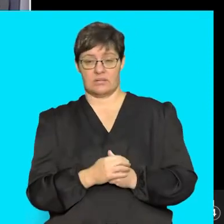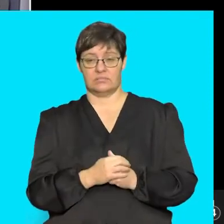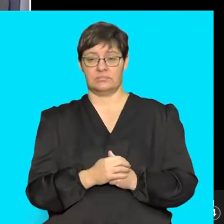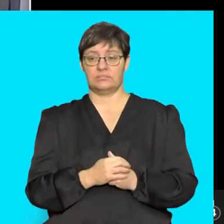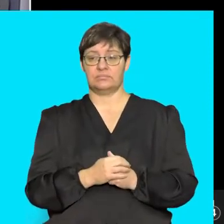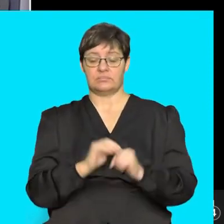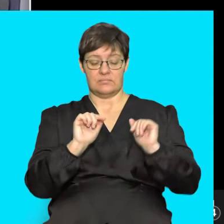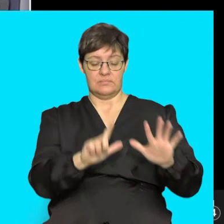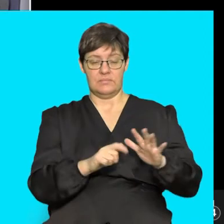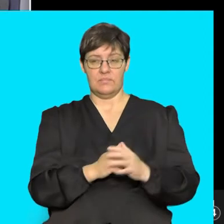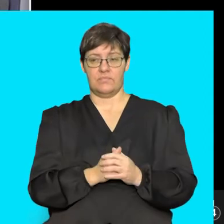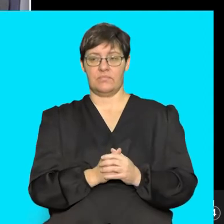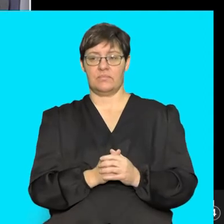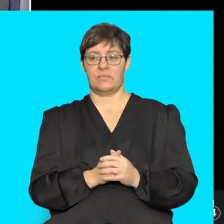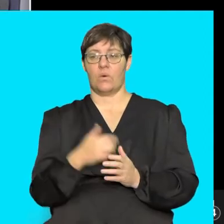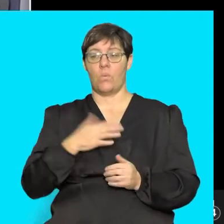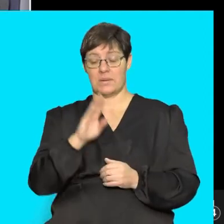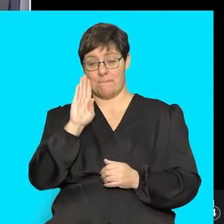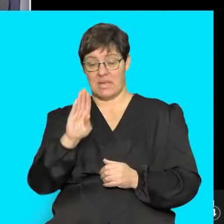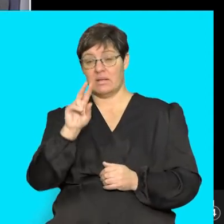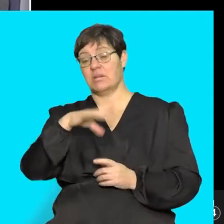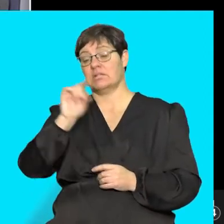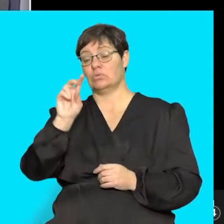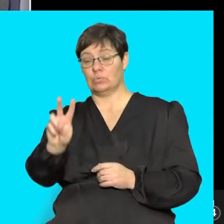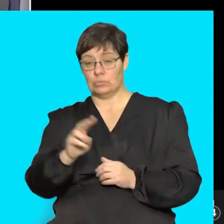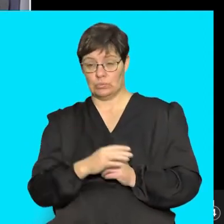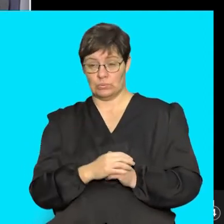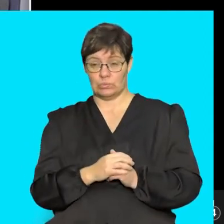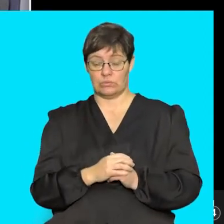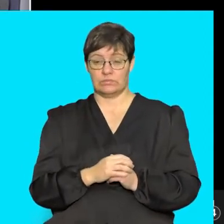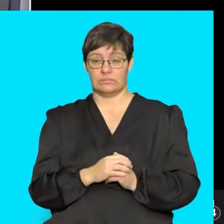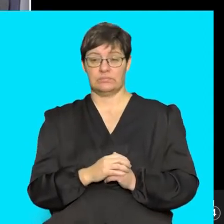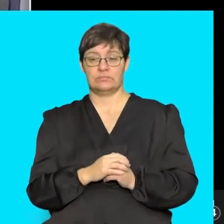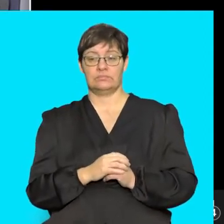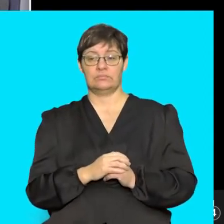1, 7. Then I want the B value